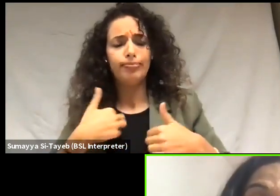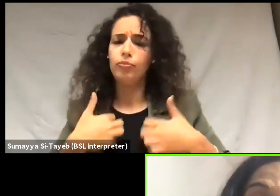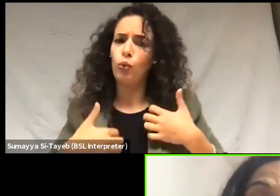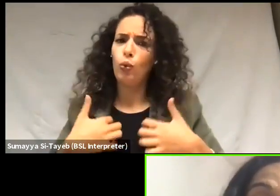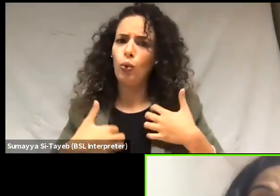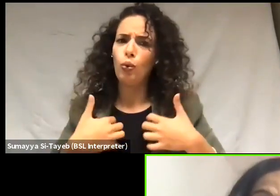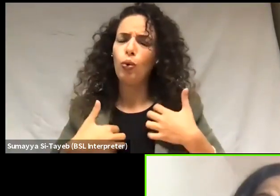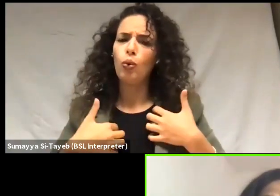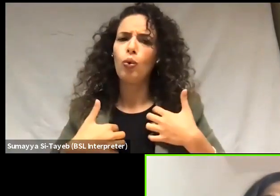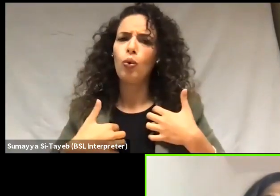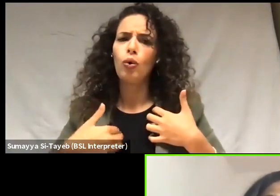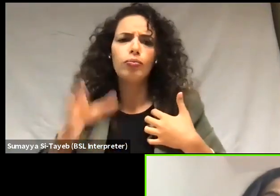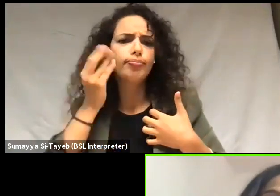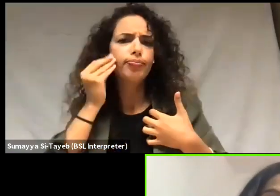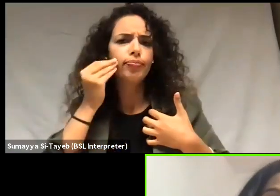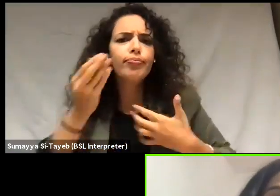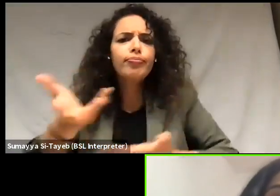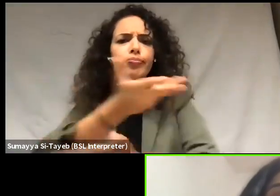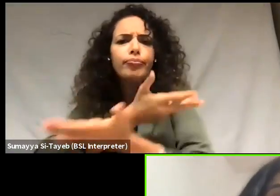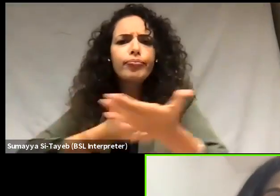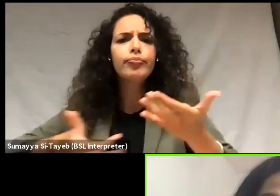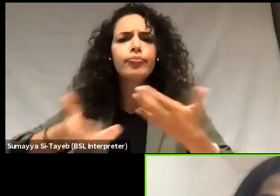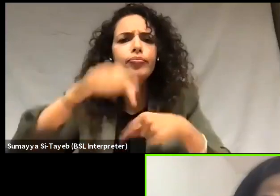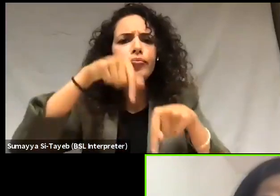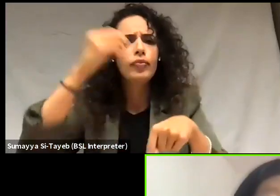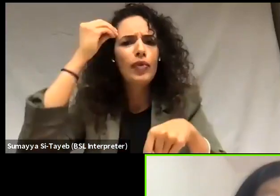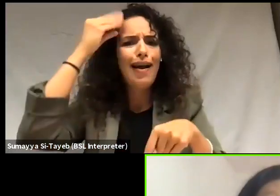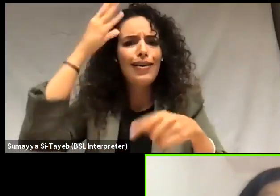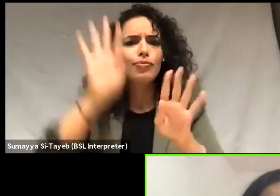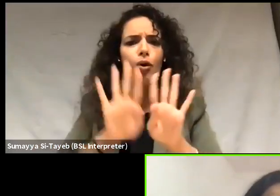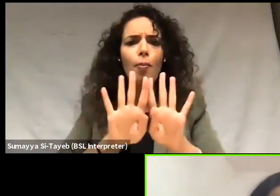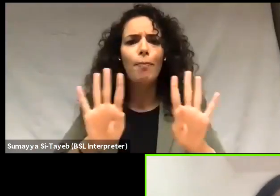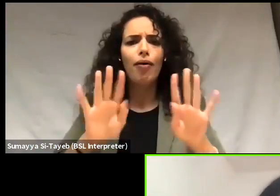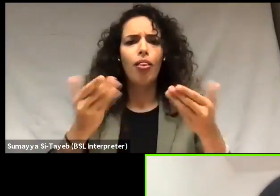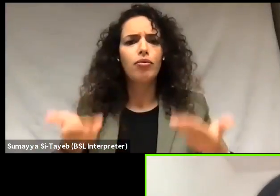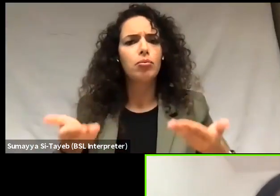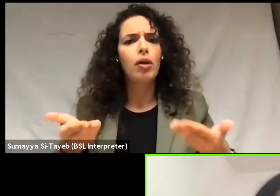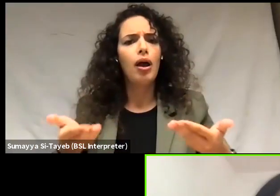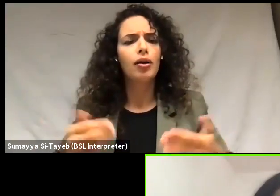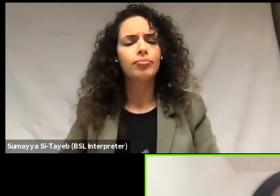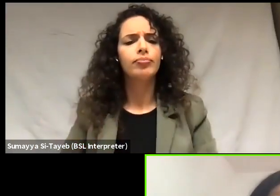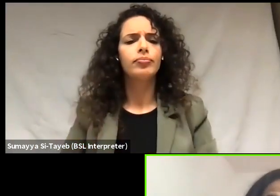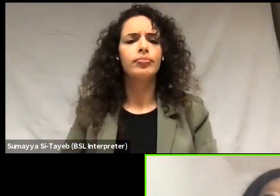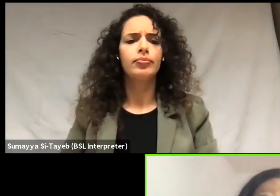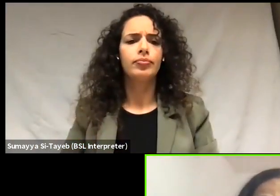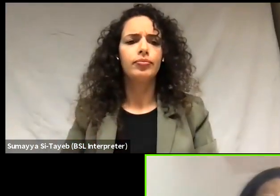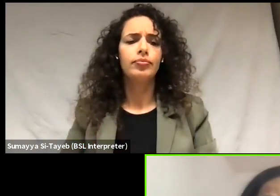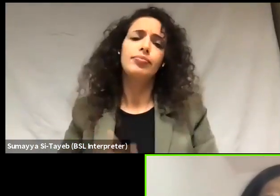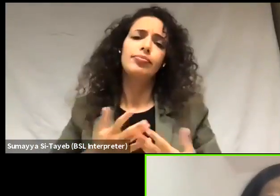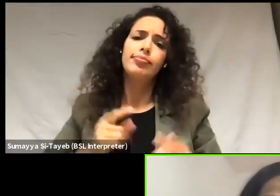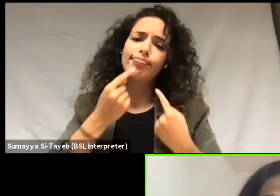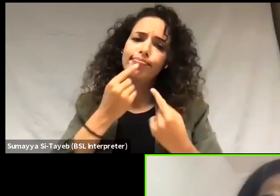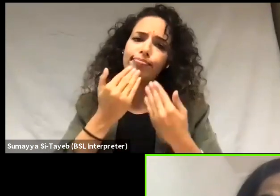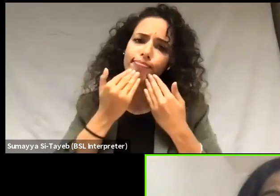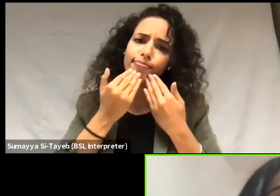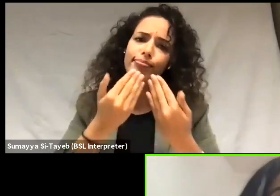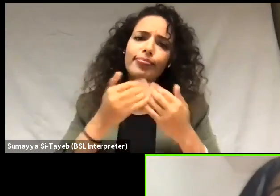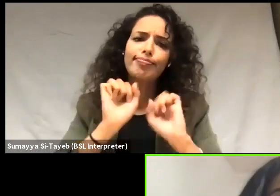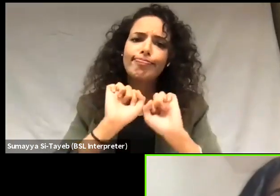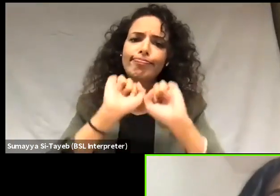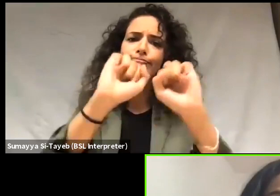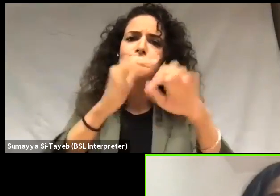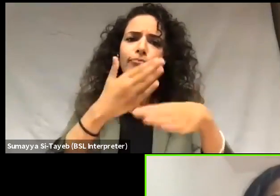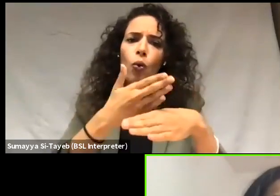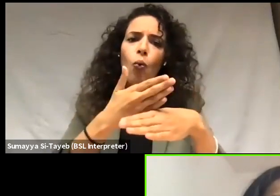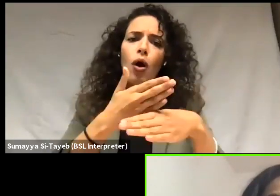listening to the discussion of the expert panel speakers today. And I just want to say, you know, thank you for the work that you've done. It's a great